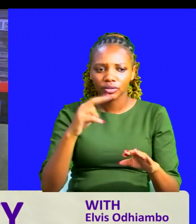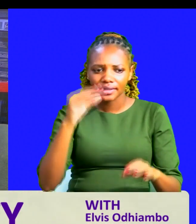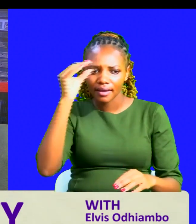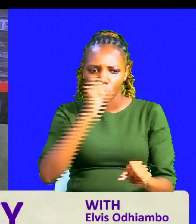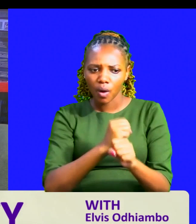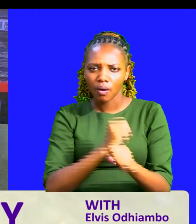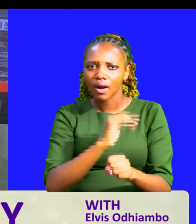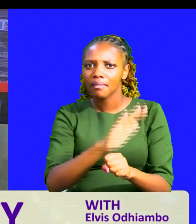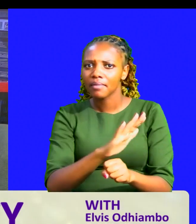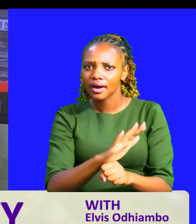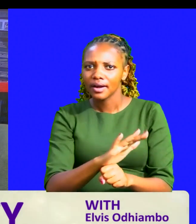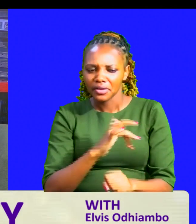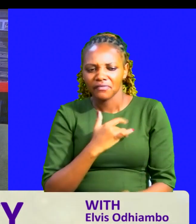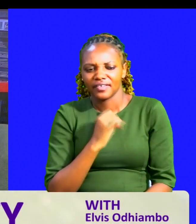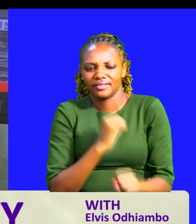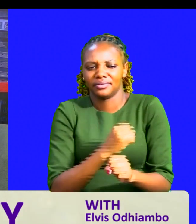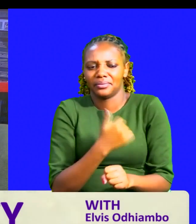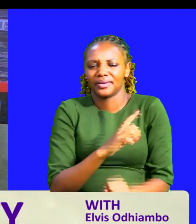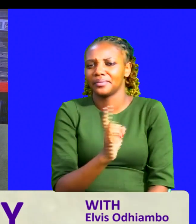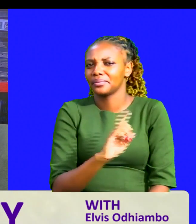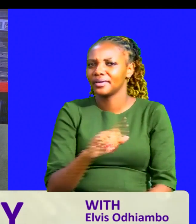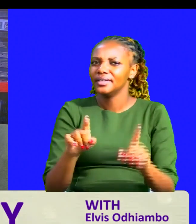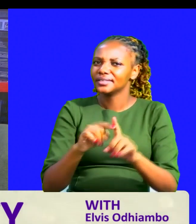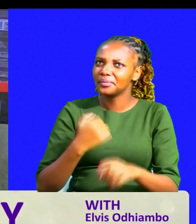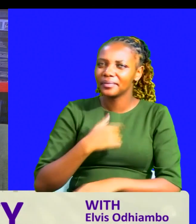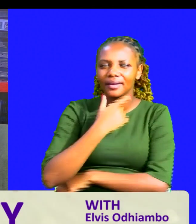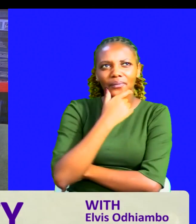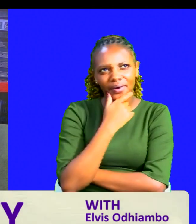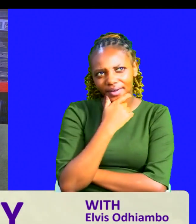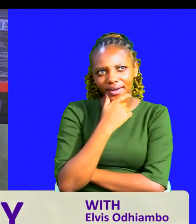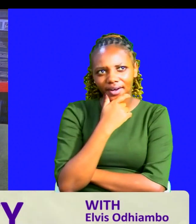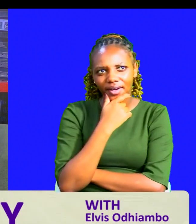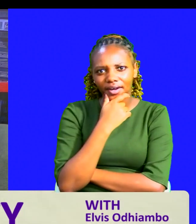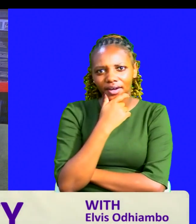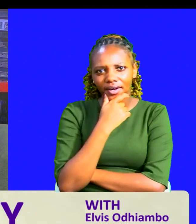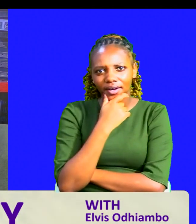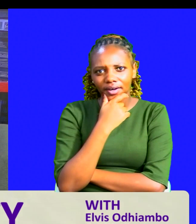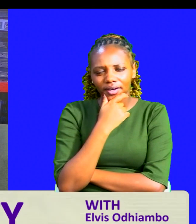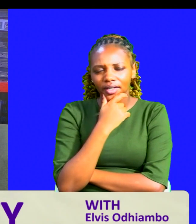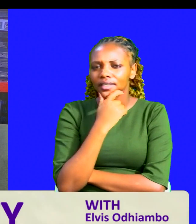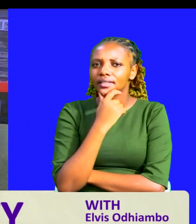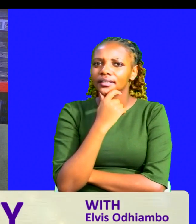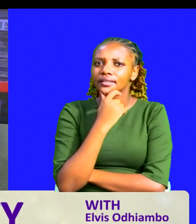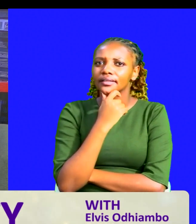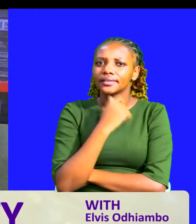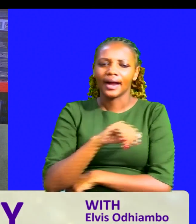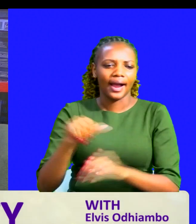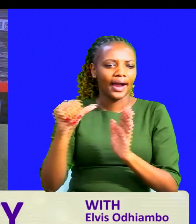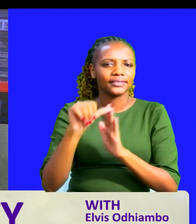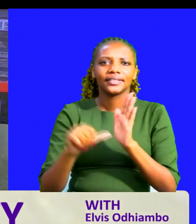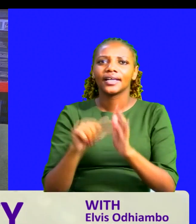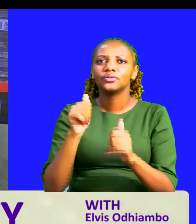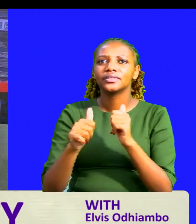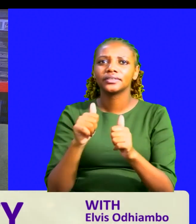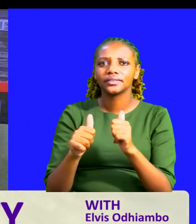not been doing really well. So you also ask yourself, whoever is scouting these players and bringing them, what is their main agenda at the end of the